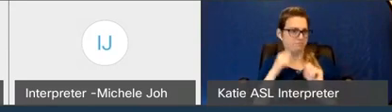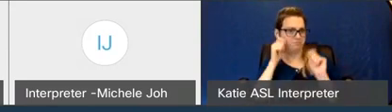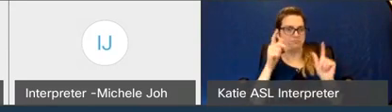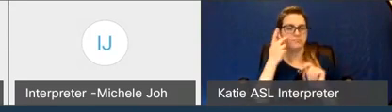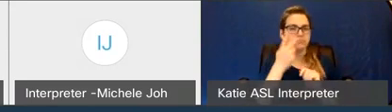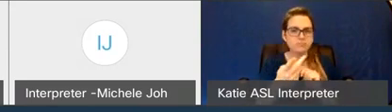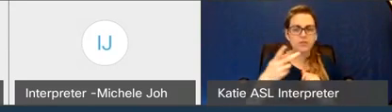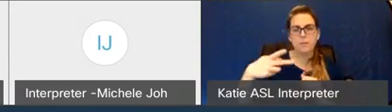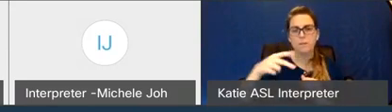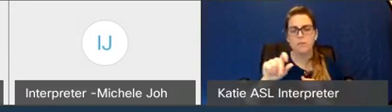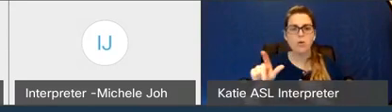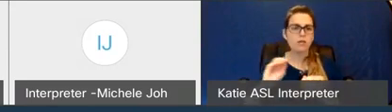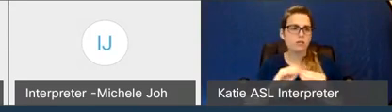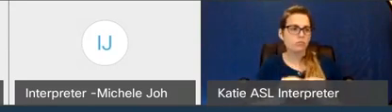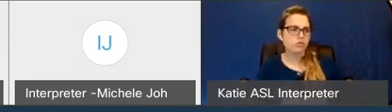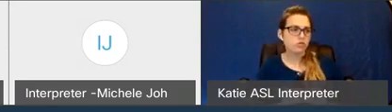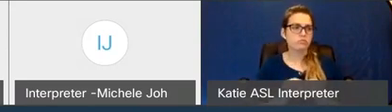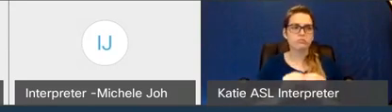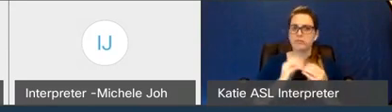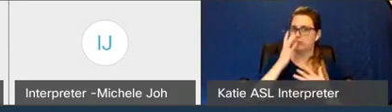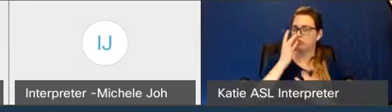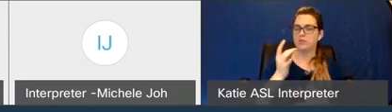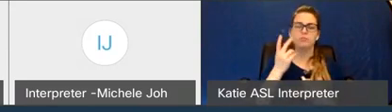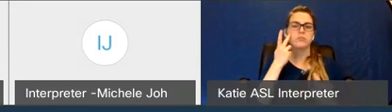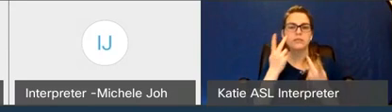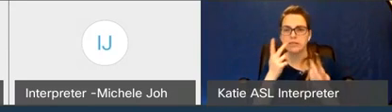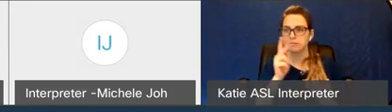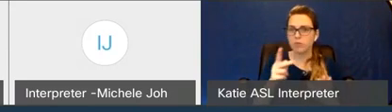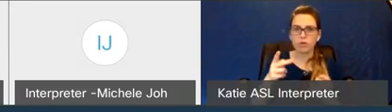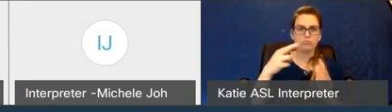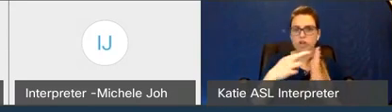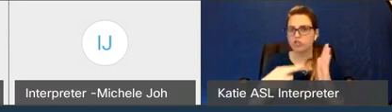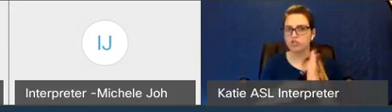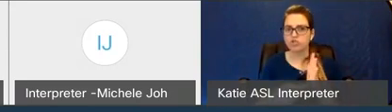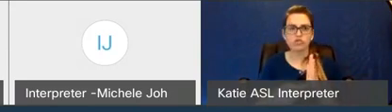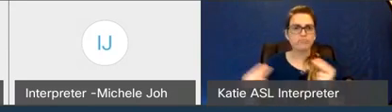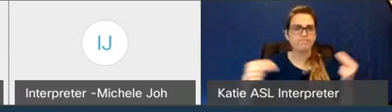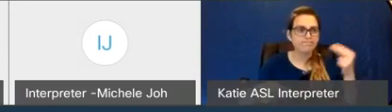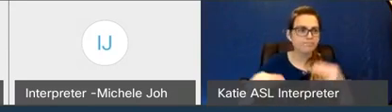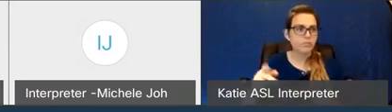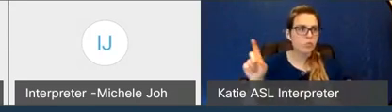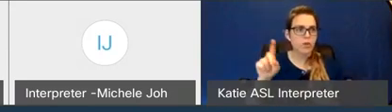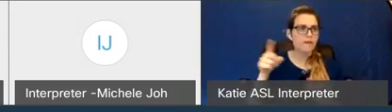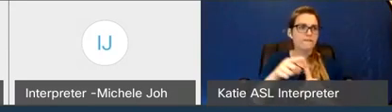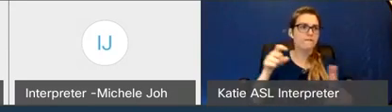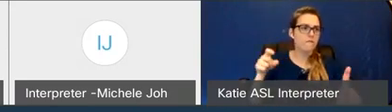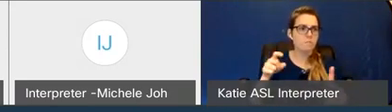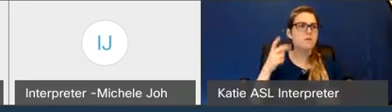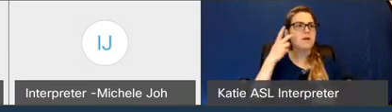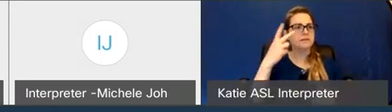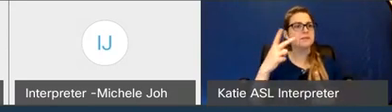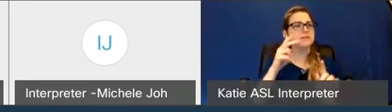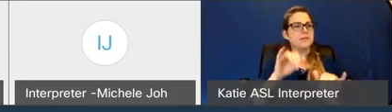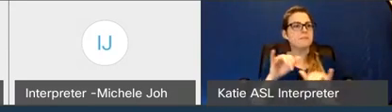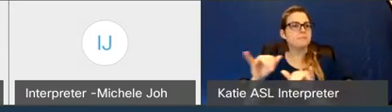where our registrants have come from, that were fairly equally divided between rural, suburban, and urban